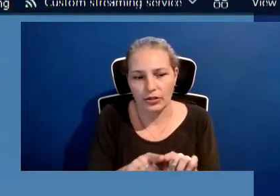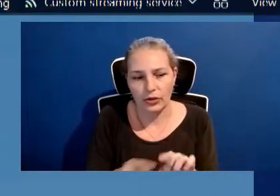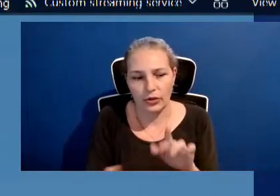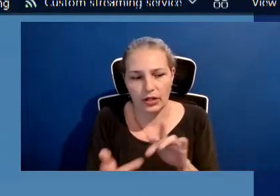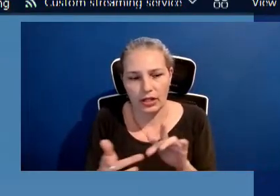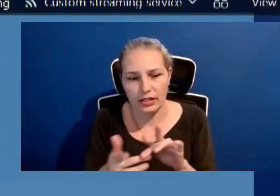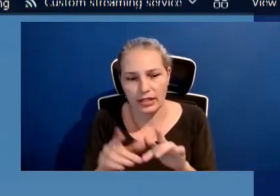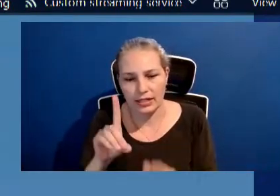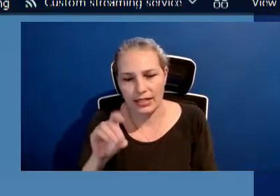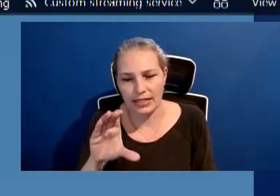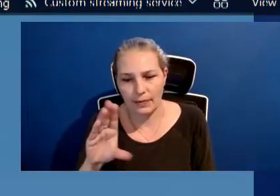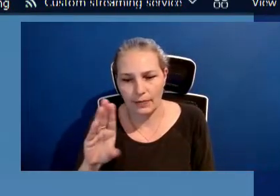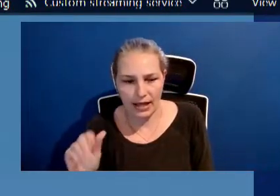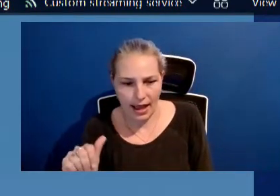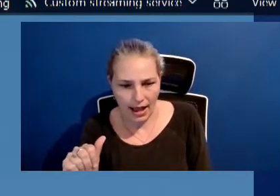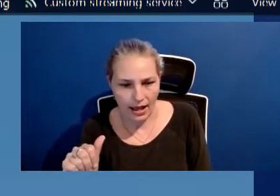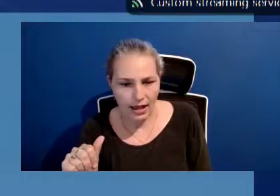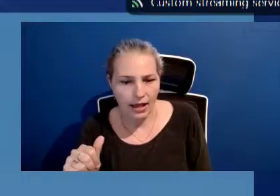by phone at